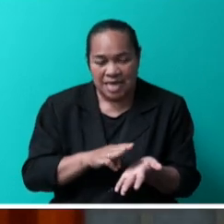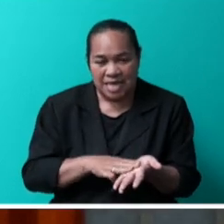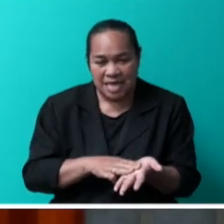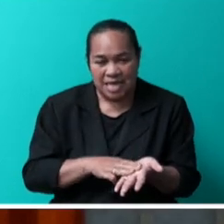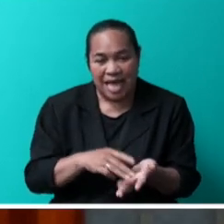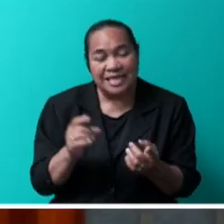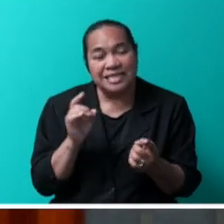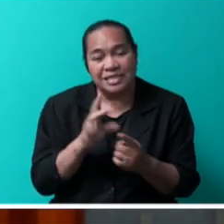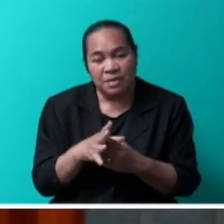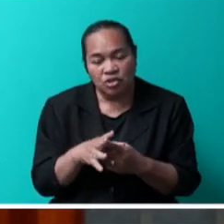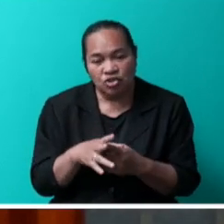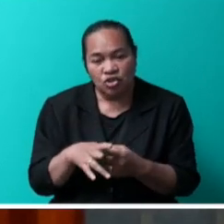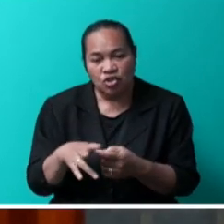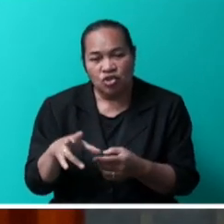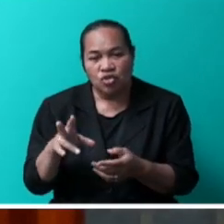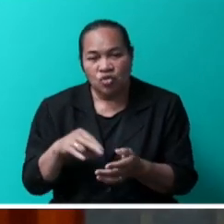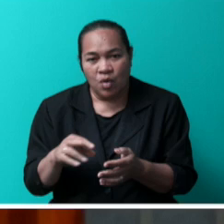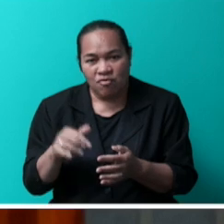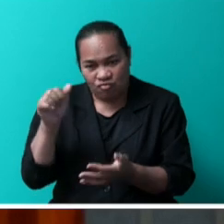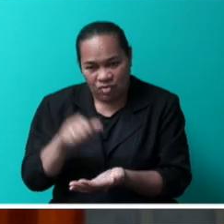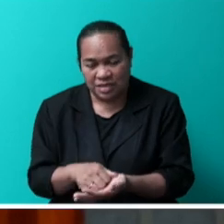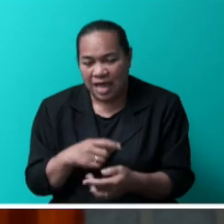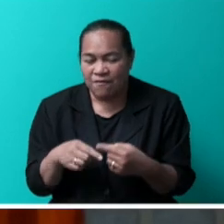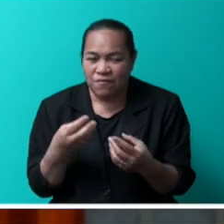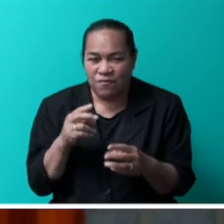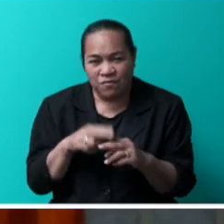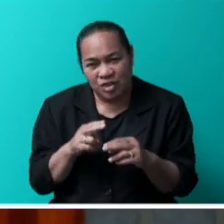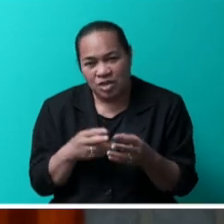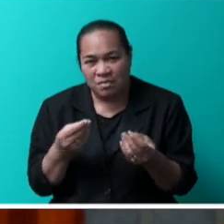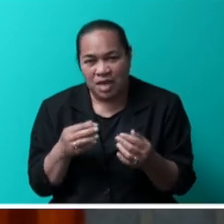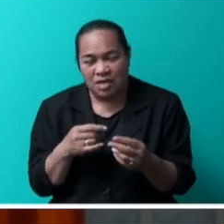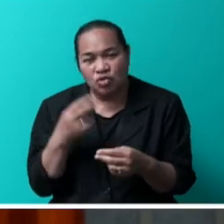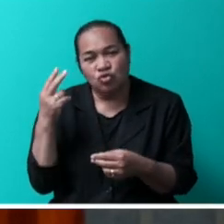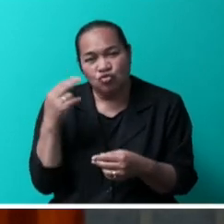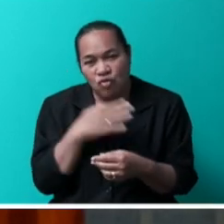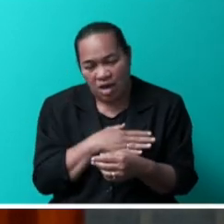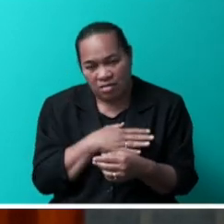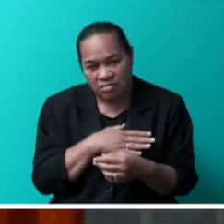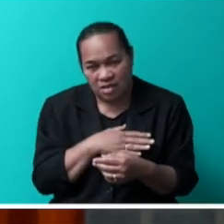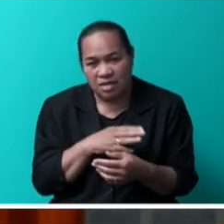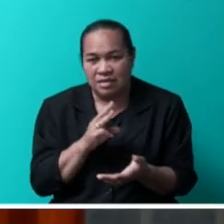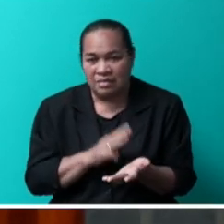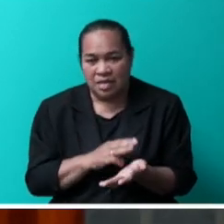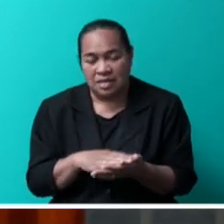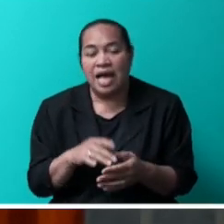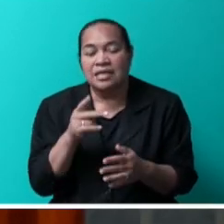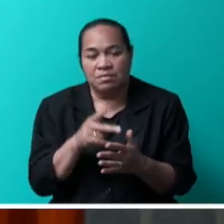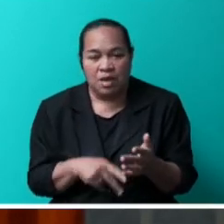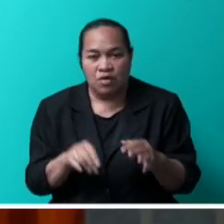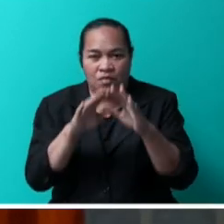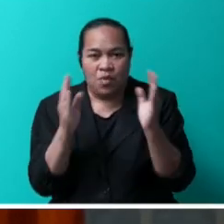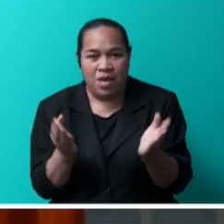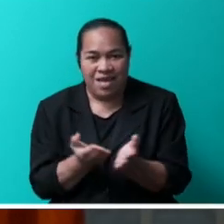special drawing rights, approximately around Fiji dollars 286 million to Fiji, as part of a global effort to